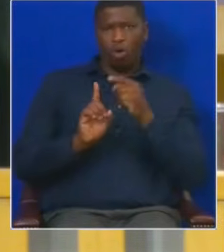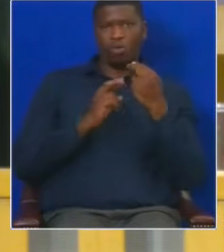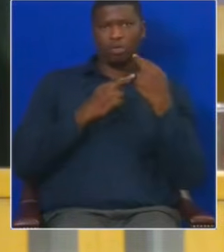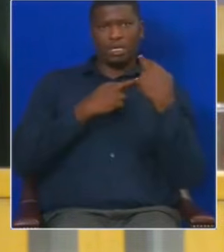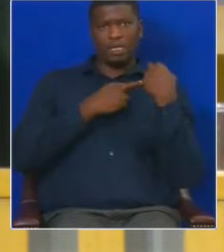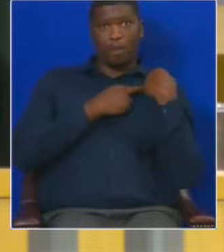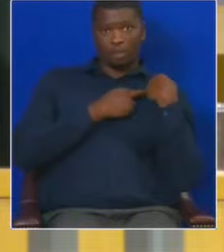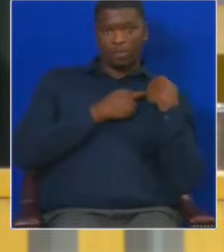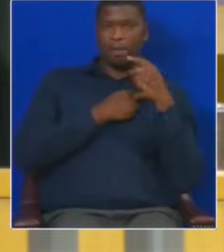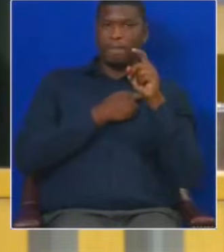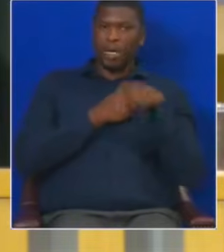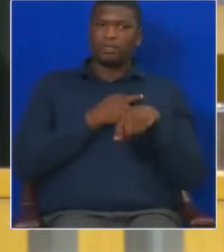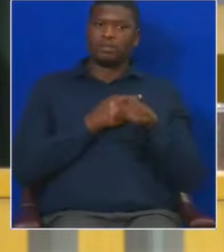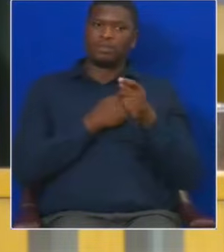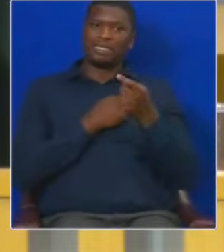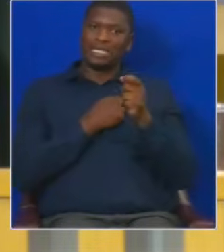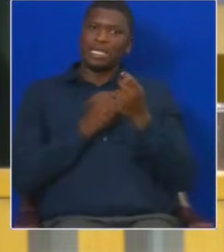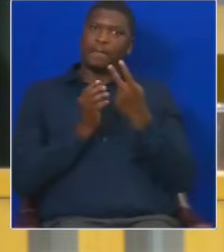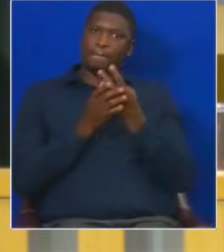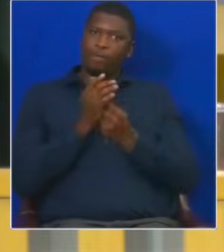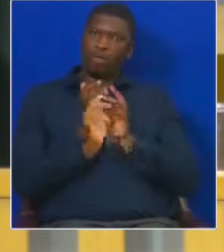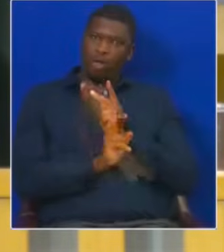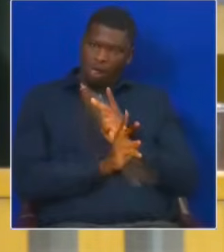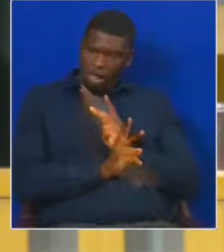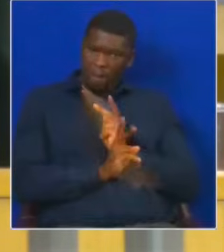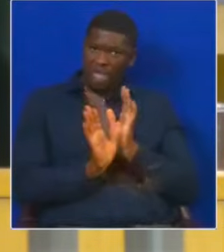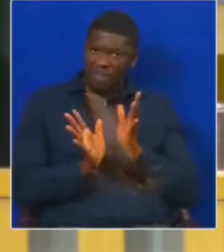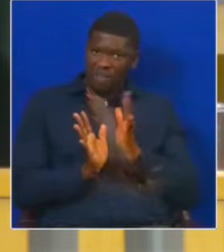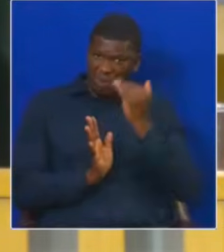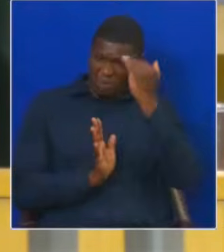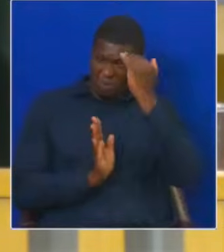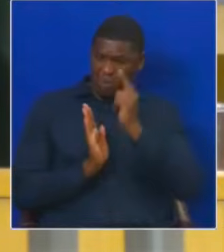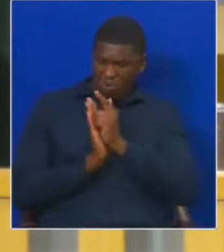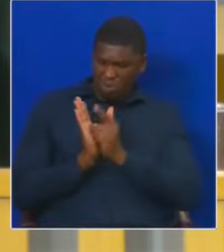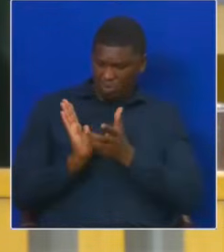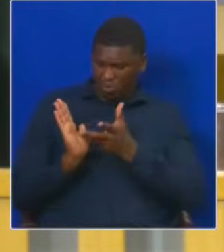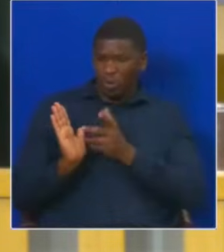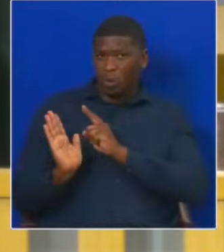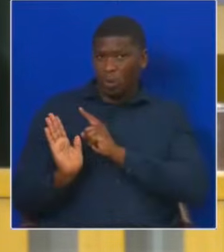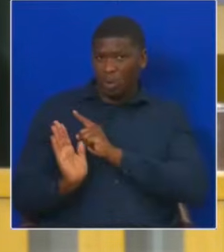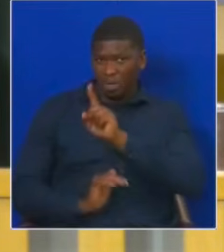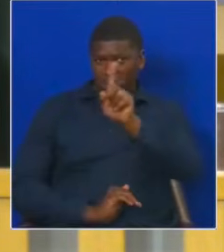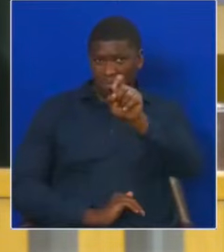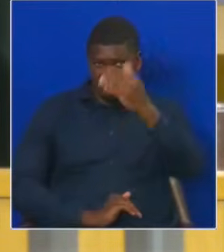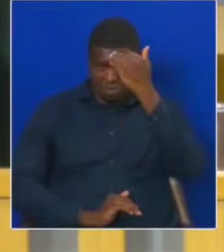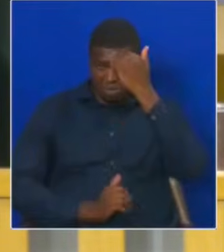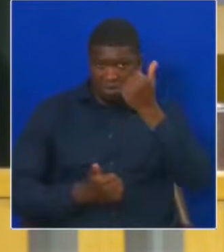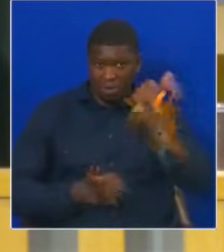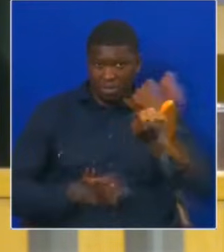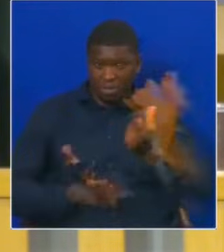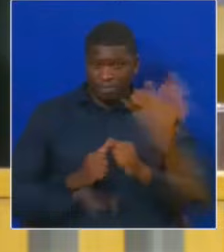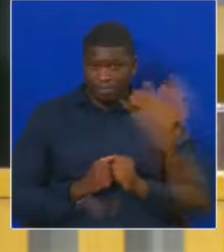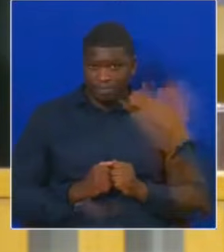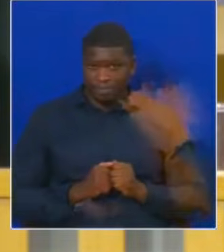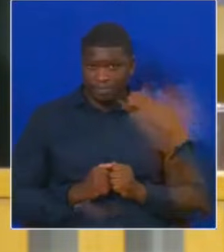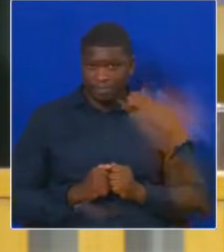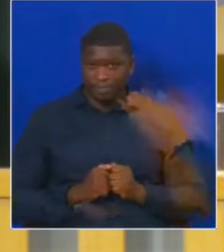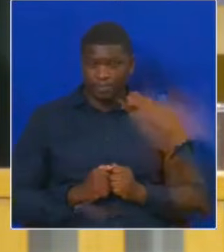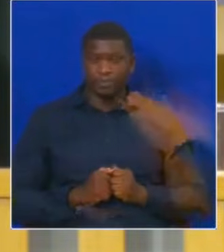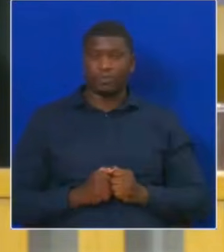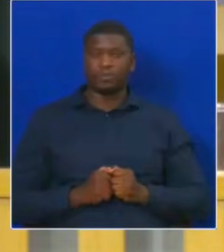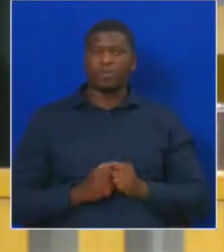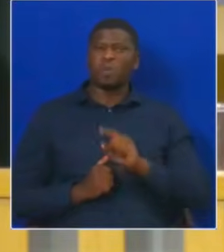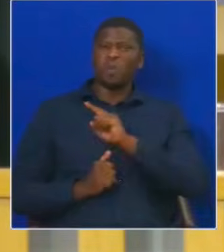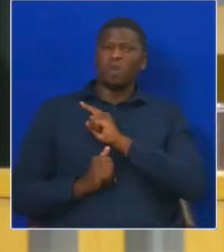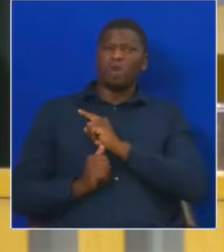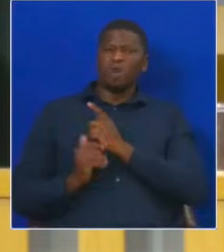must maintain exclusive access to firearms held in a safe or string room? Why is that the